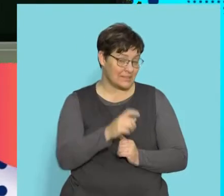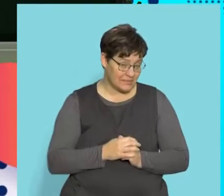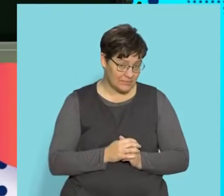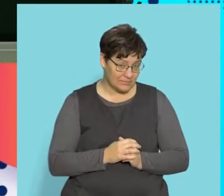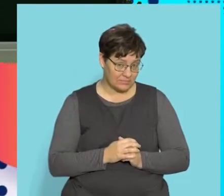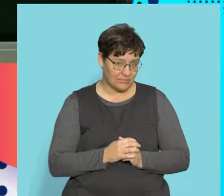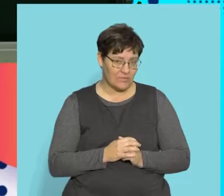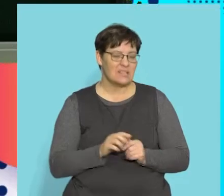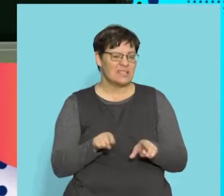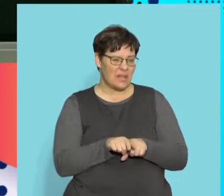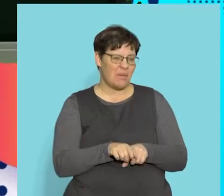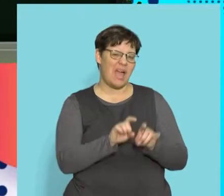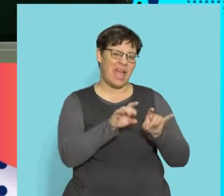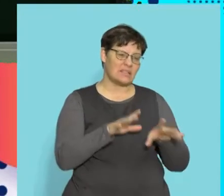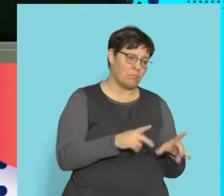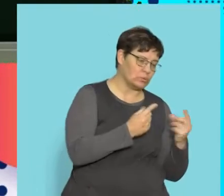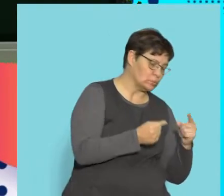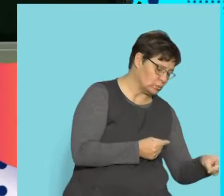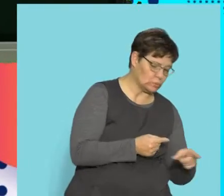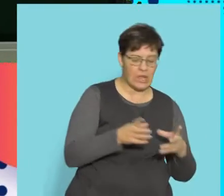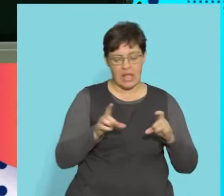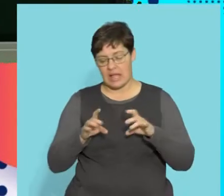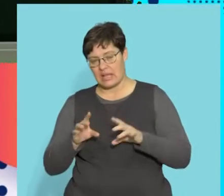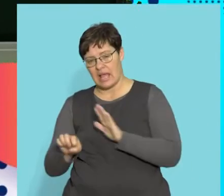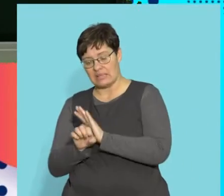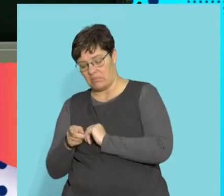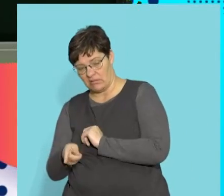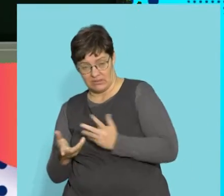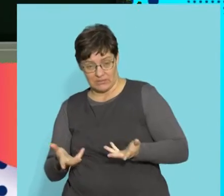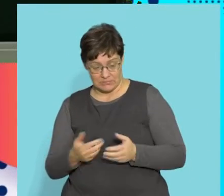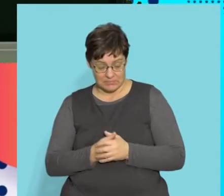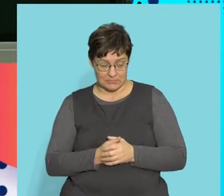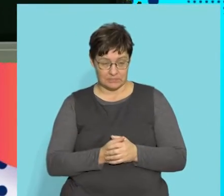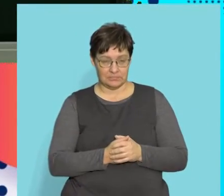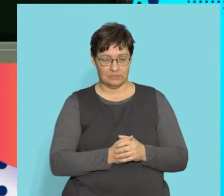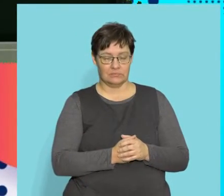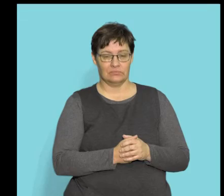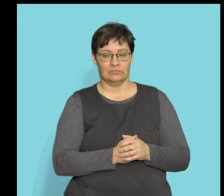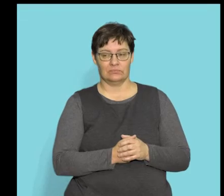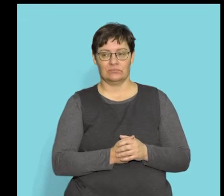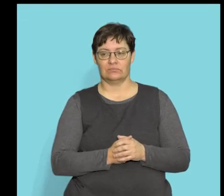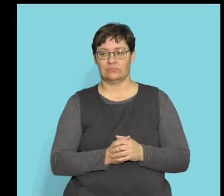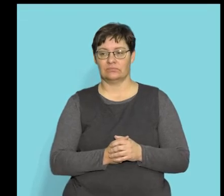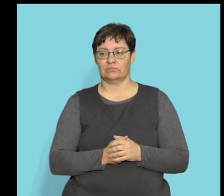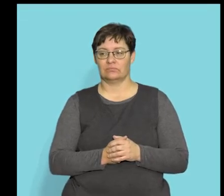that for examples when doing measurement. Great, let's go back to the board.